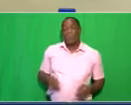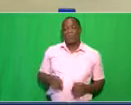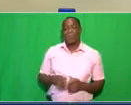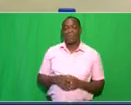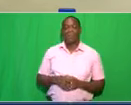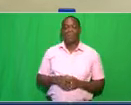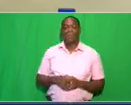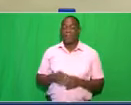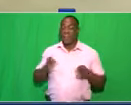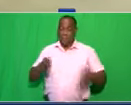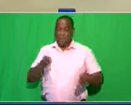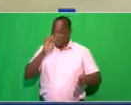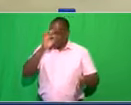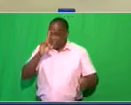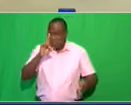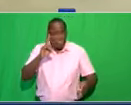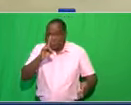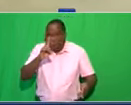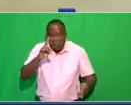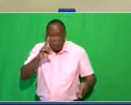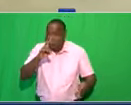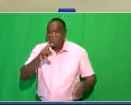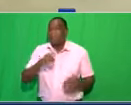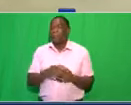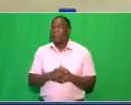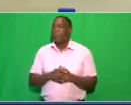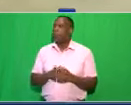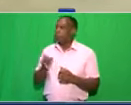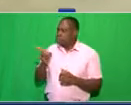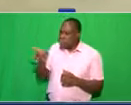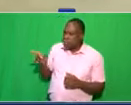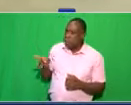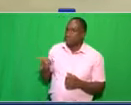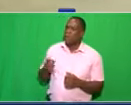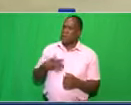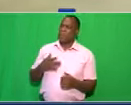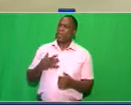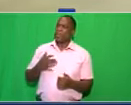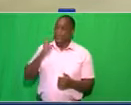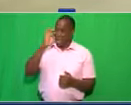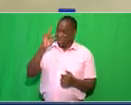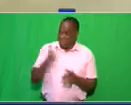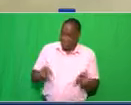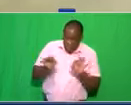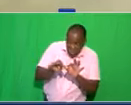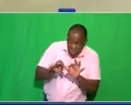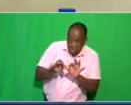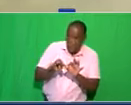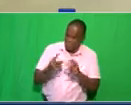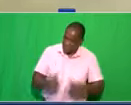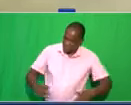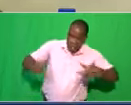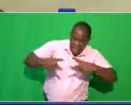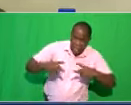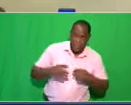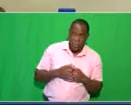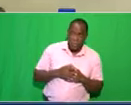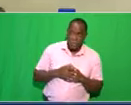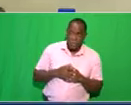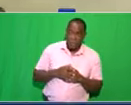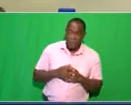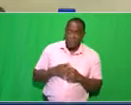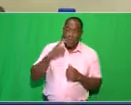to work and so on. Is it valued? Do you, from where you sit, do you see education being valued or given the kind of attention